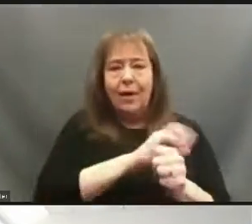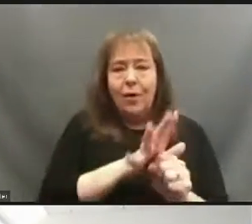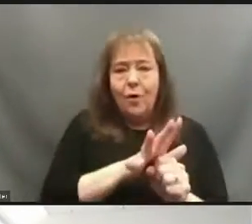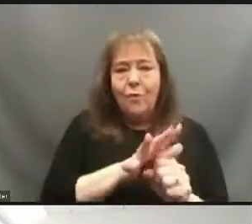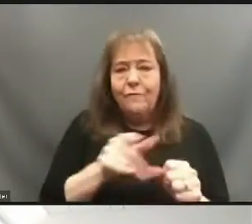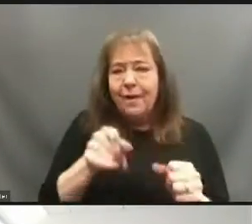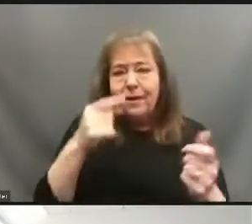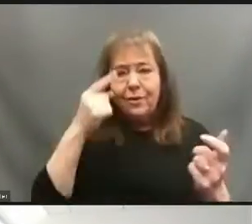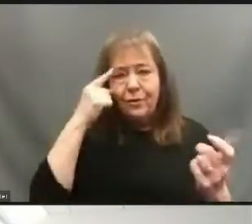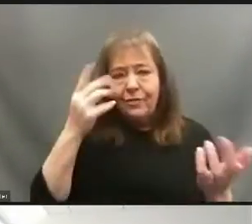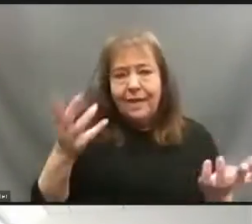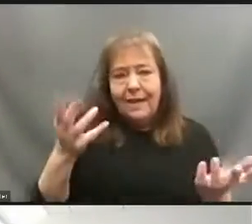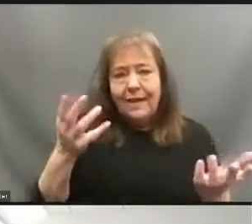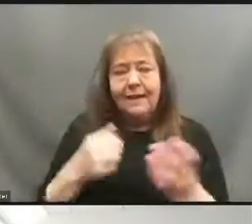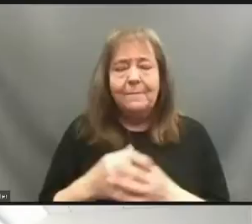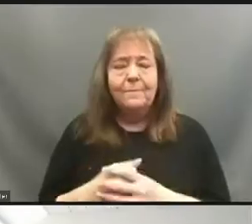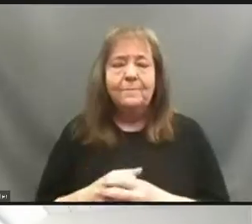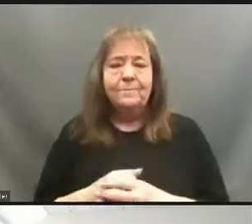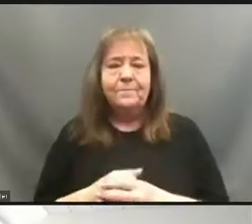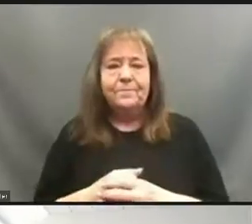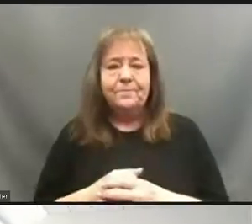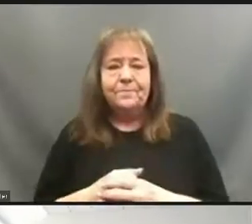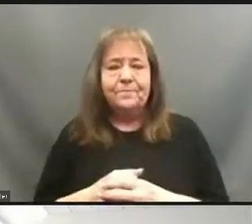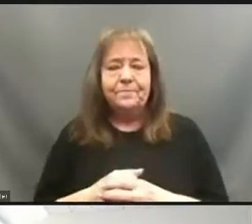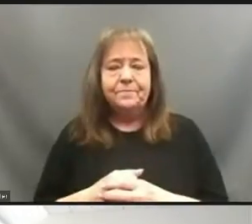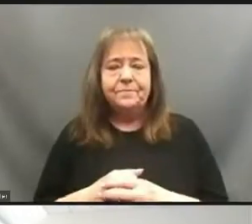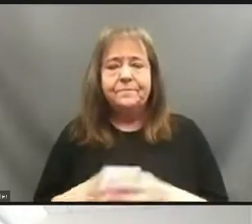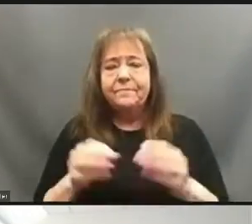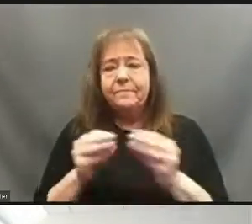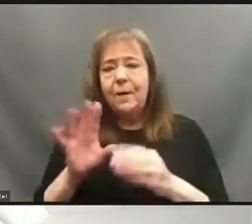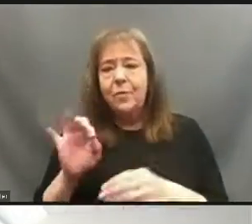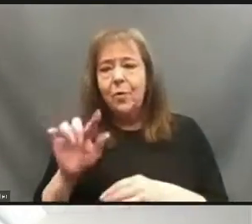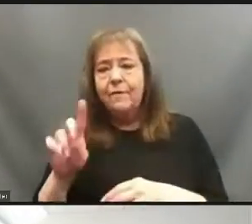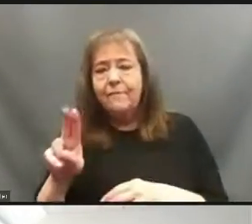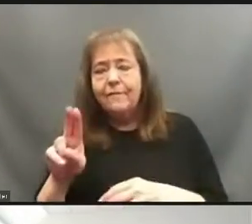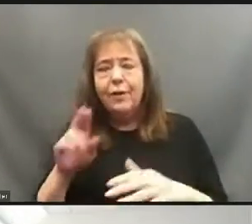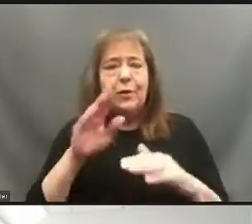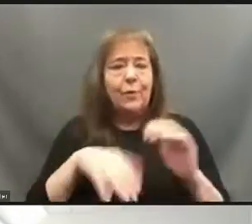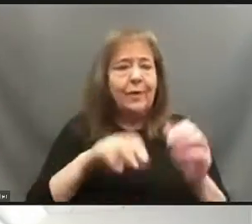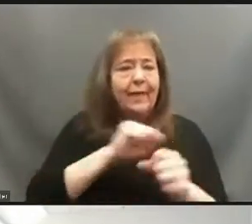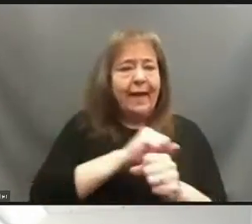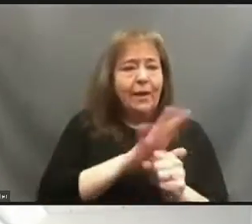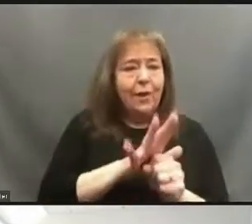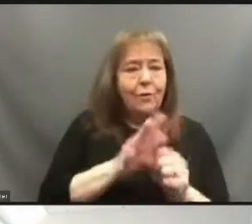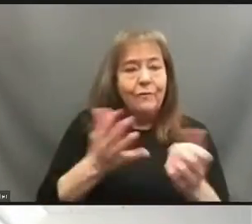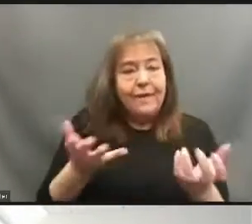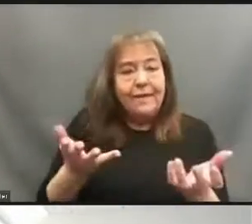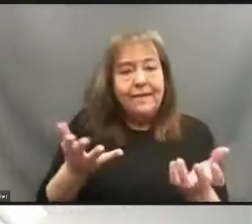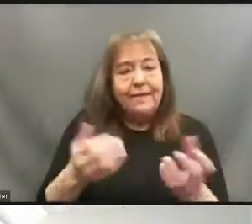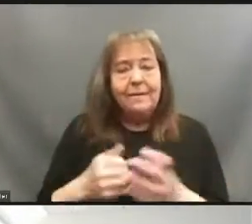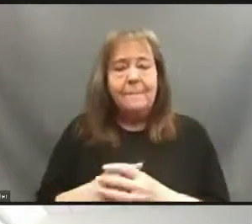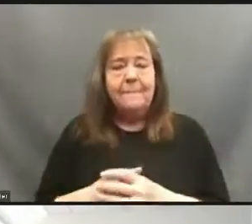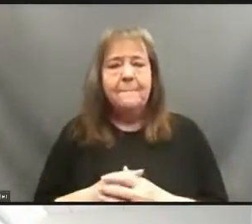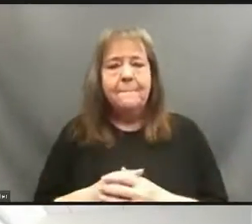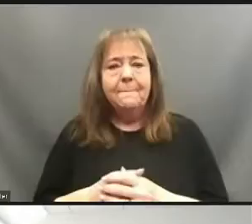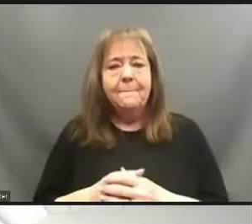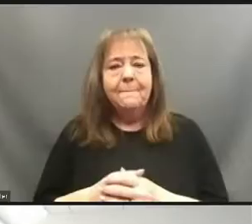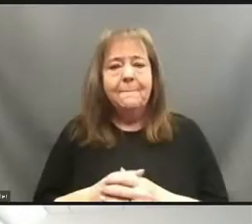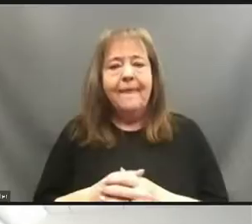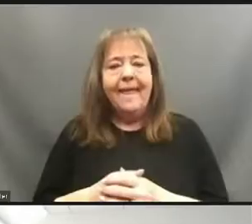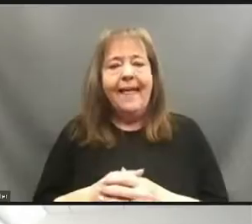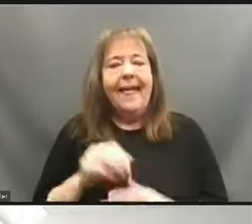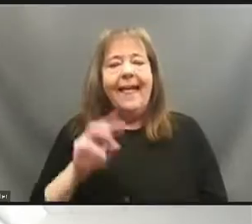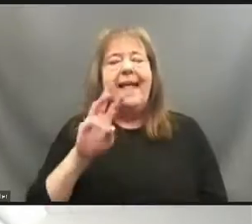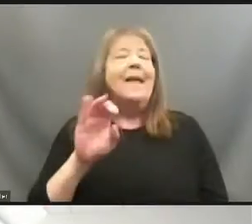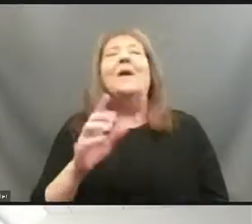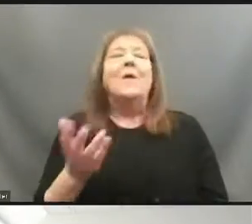that kind of what we're thinking this winter might be, more flu cases rather than COVID cases? Well,